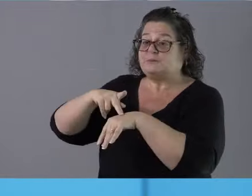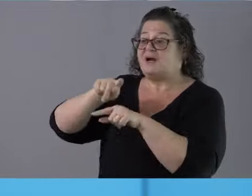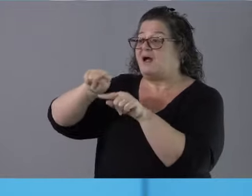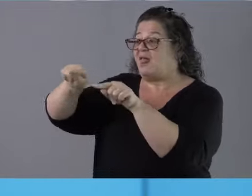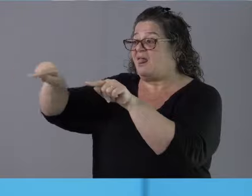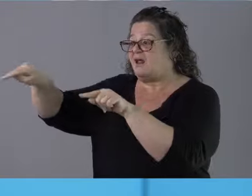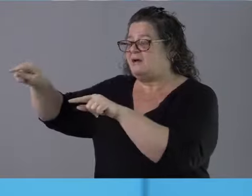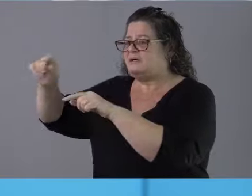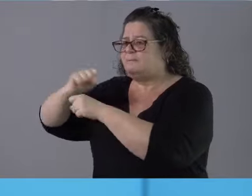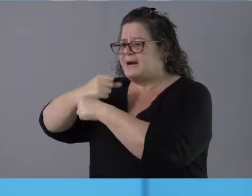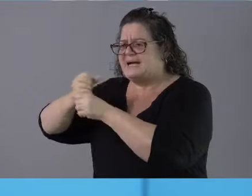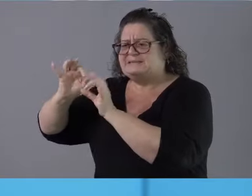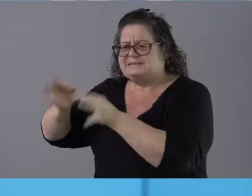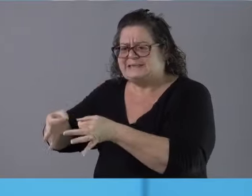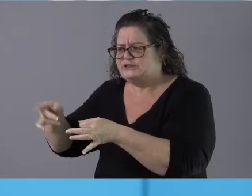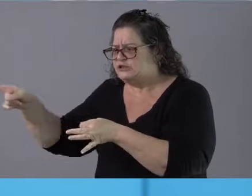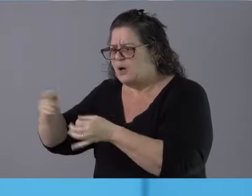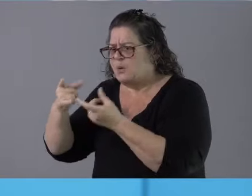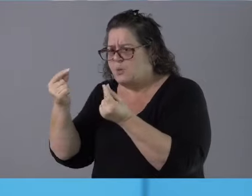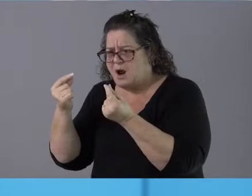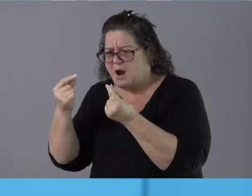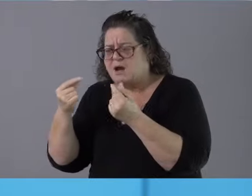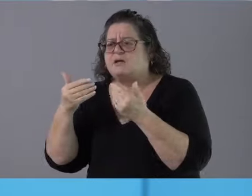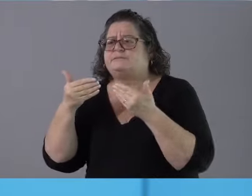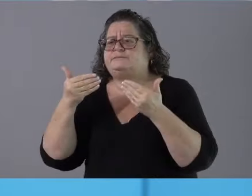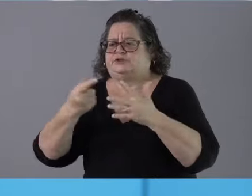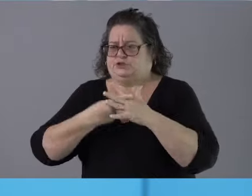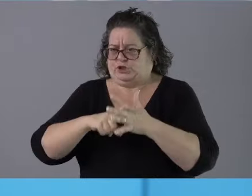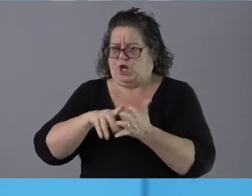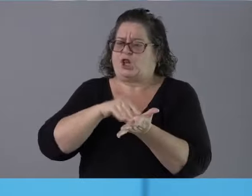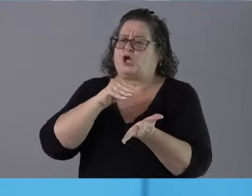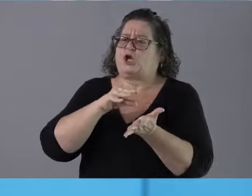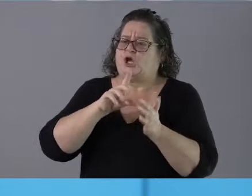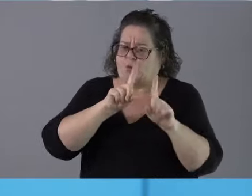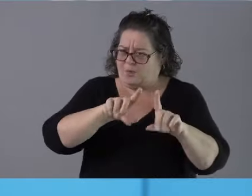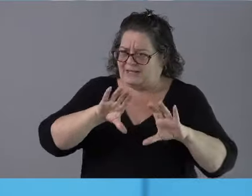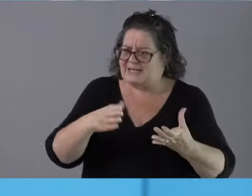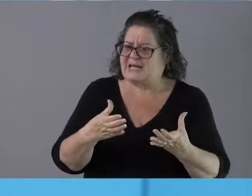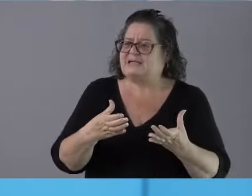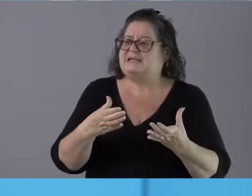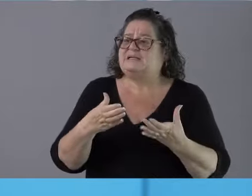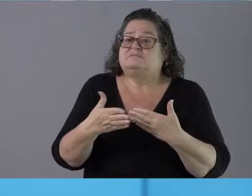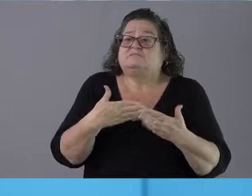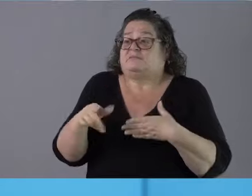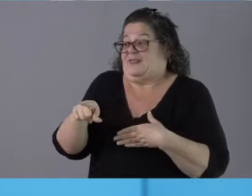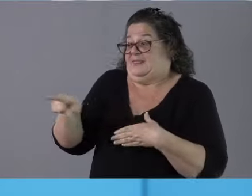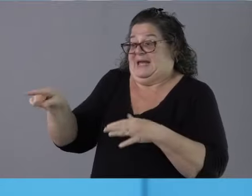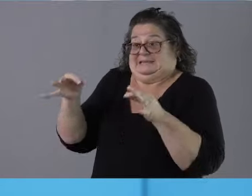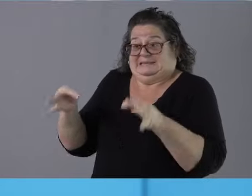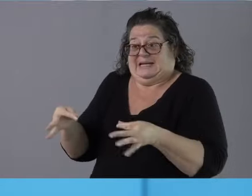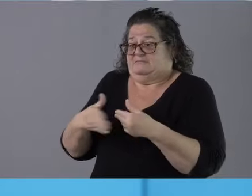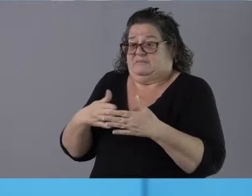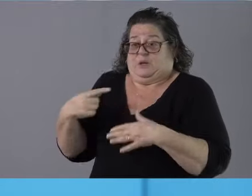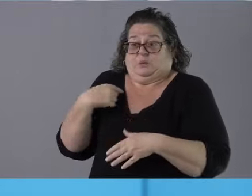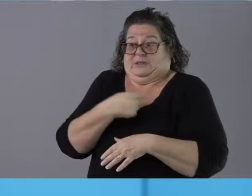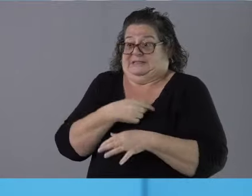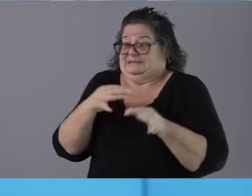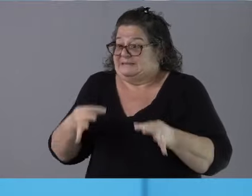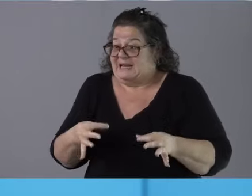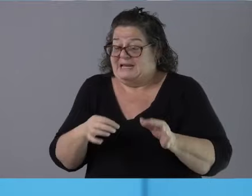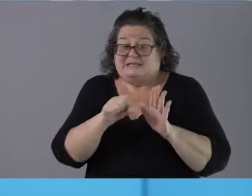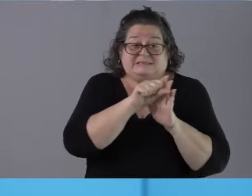begin on or before that date, regardless of the decisions that are done either at the state or local level. There will be